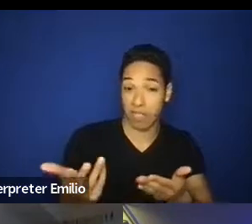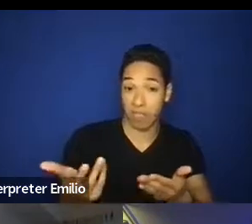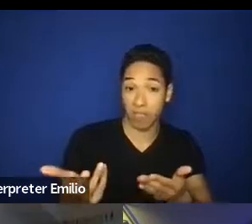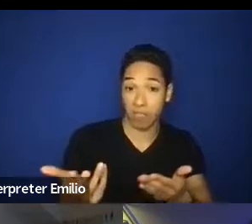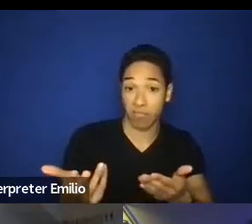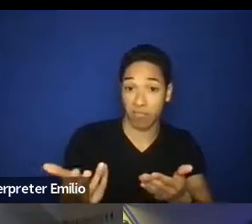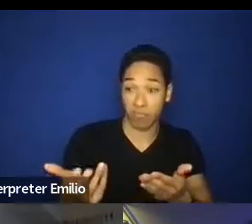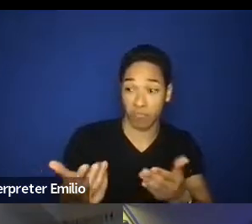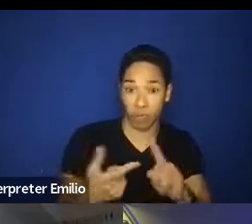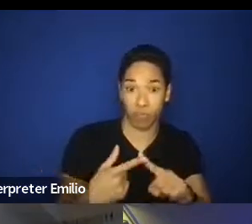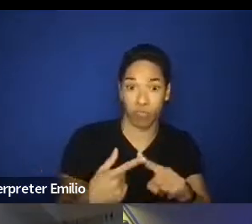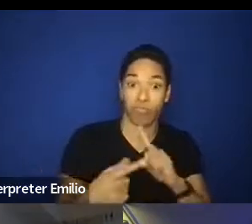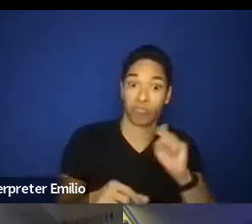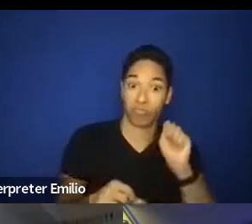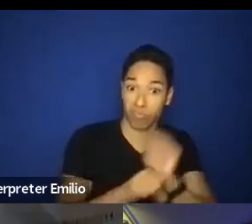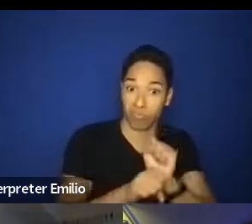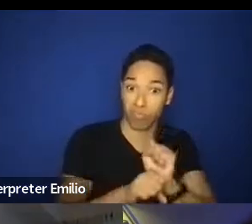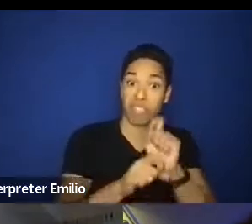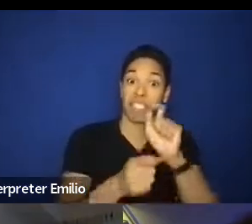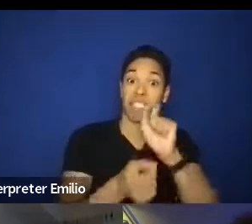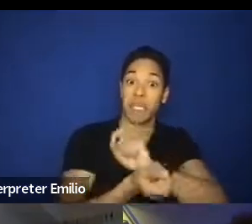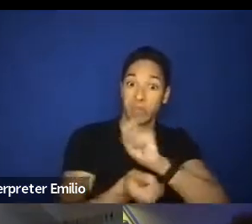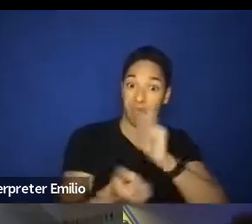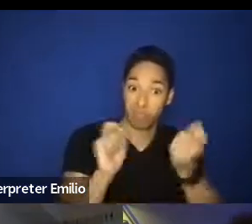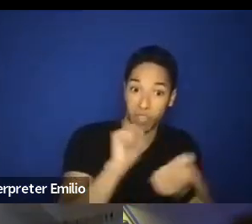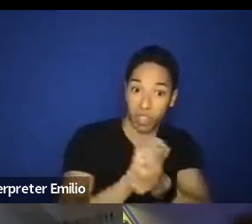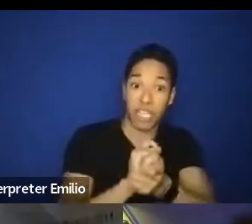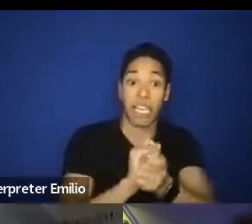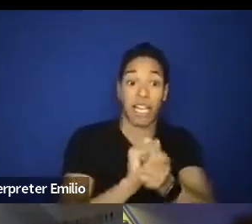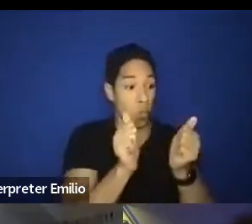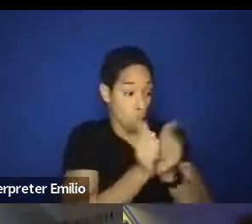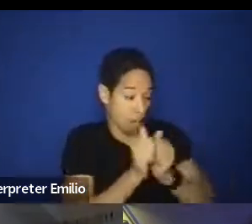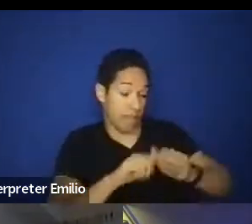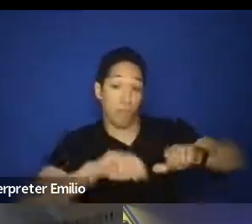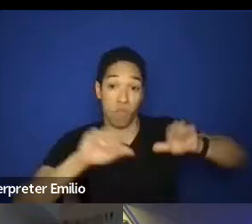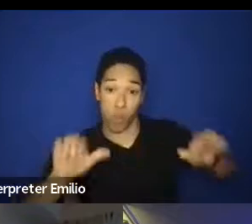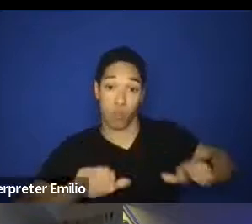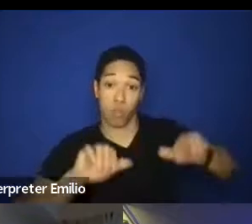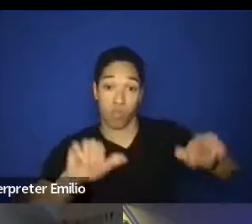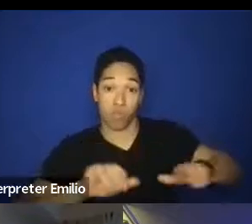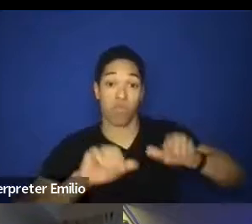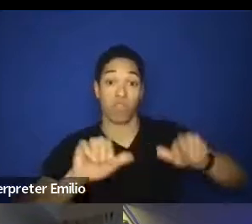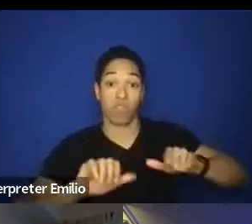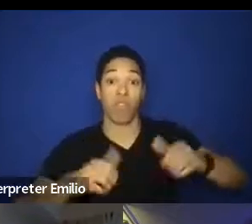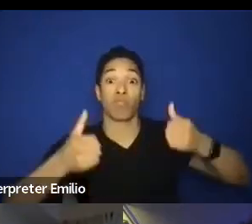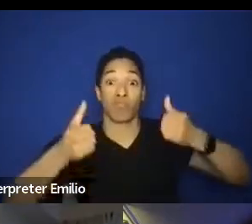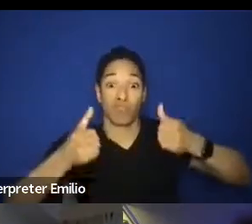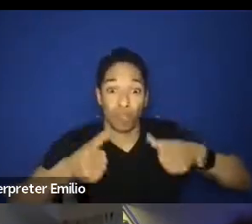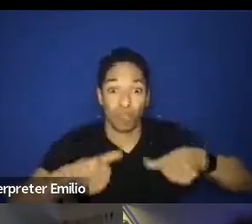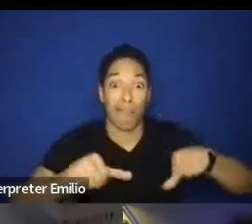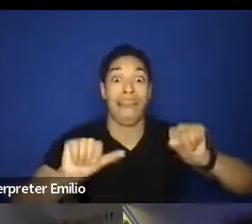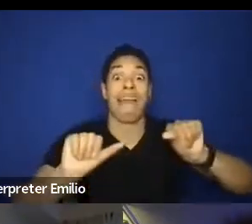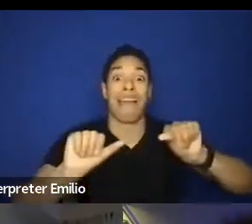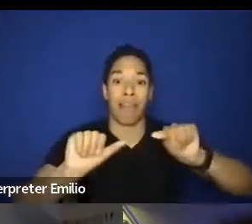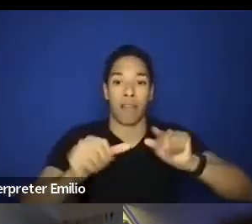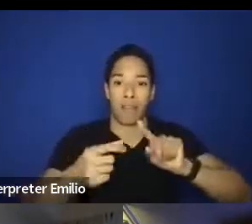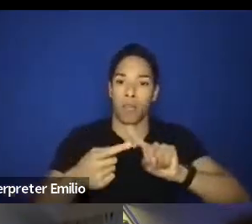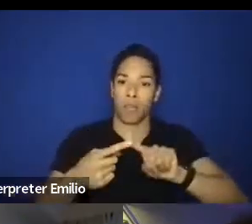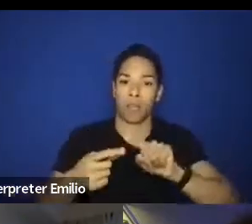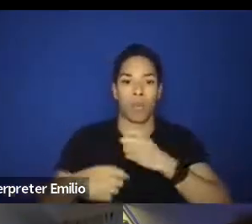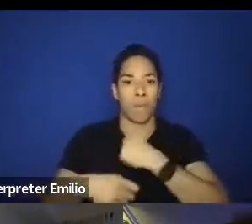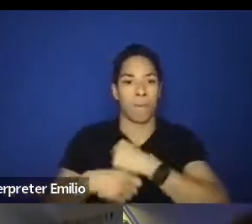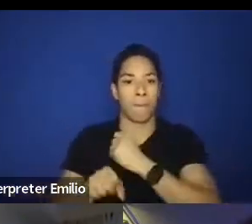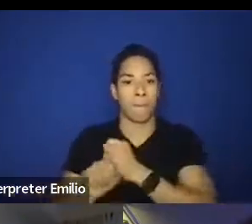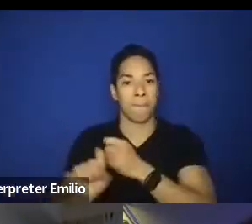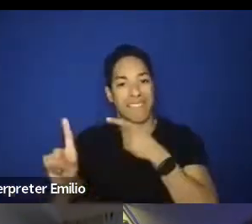make the changes and put the effort that needs to be put into this to have this